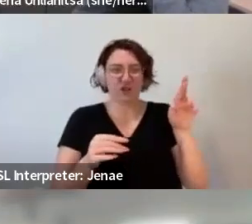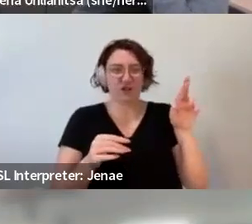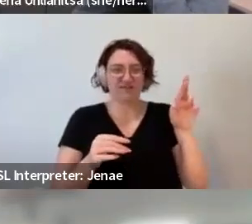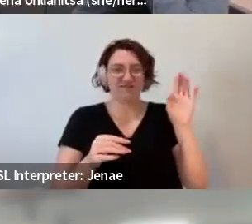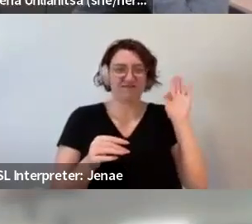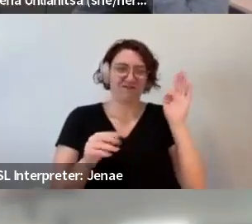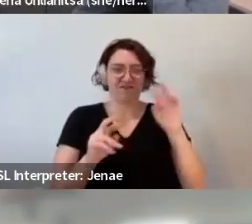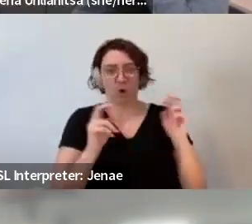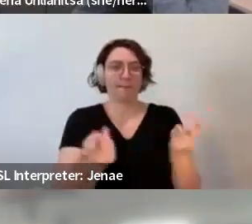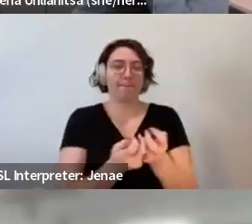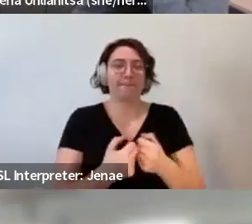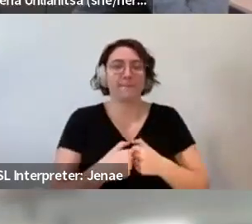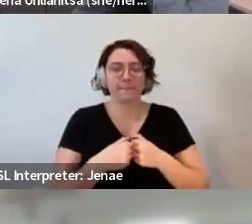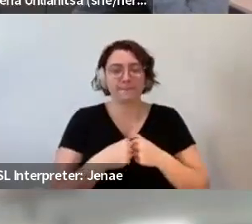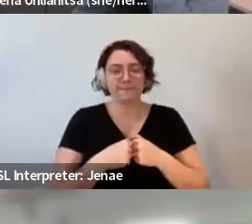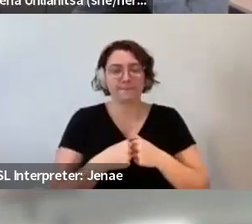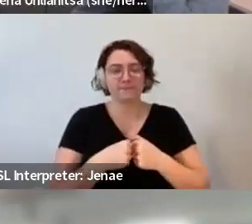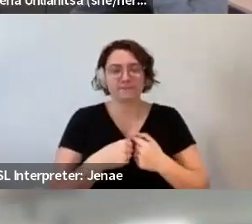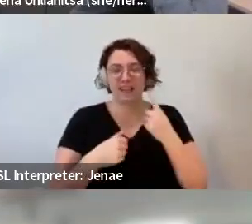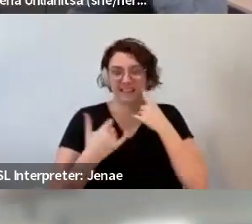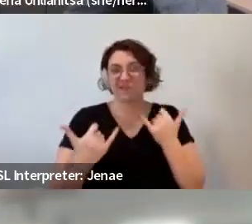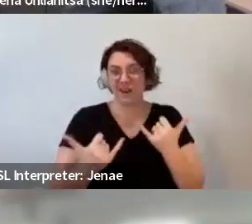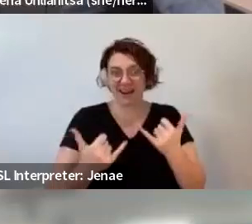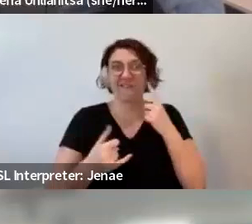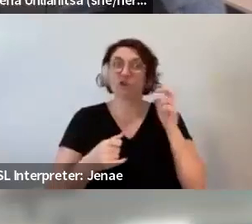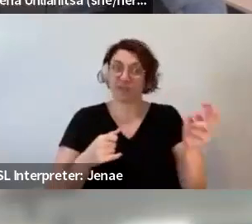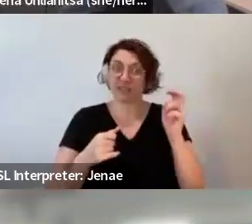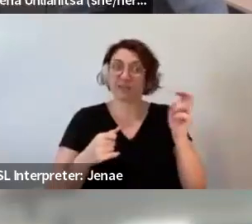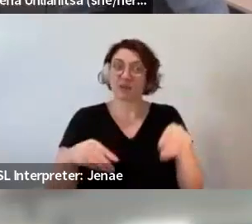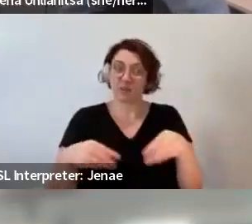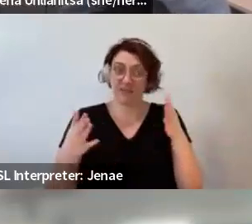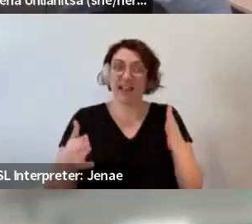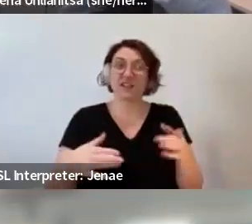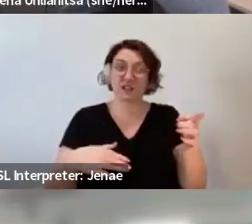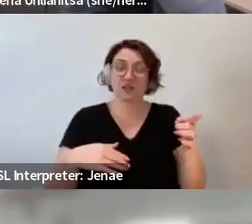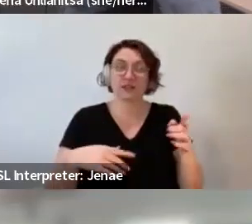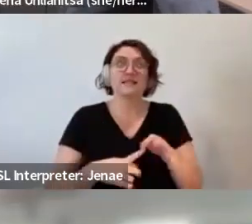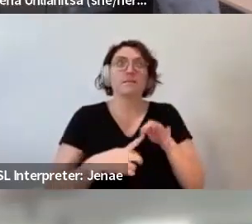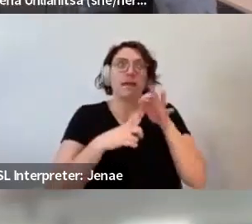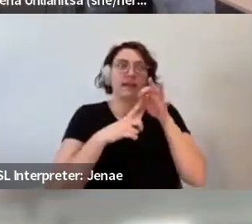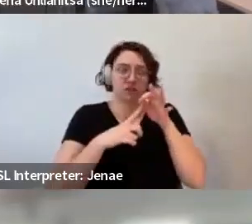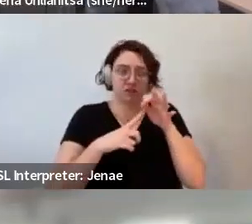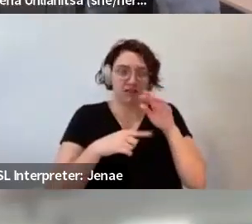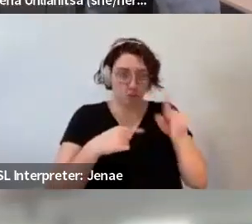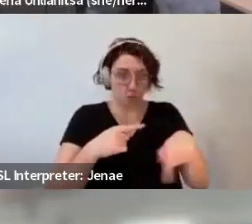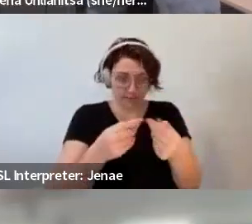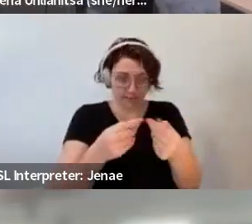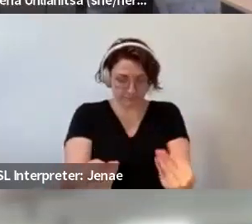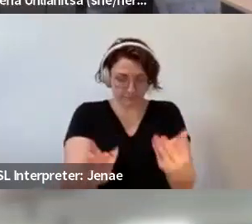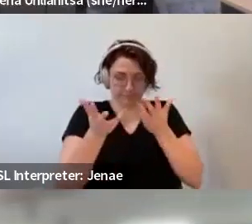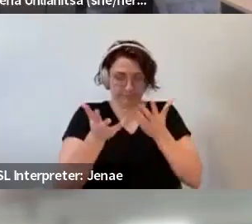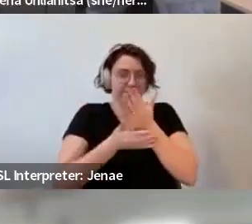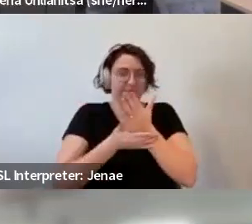however, and I think right now too for transportation providers, and especially when we get some of the information about